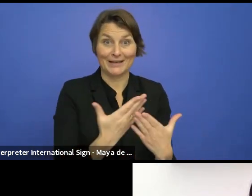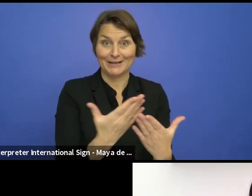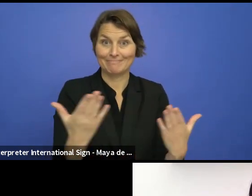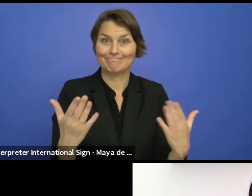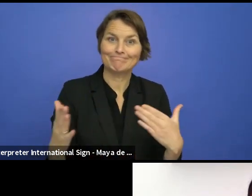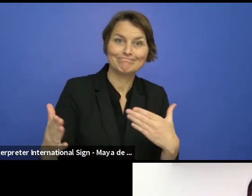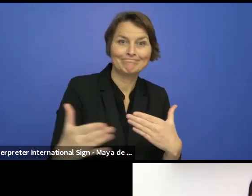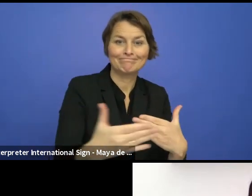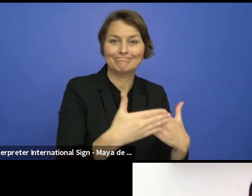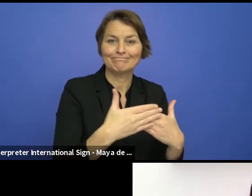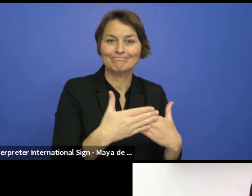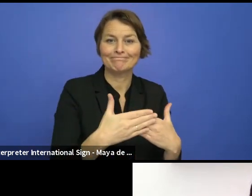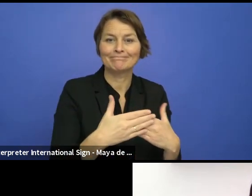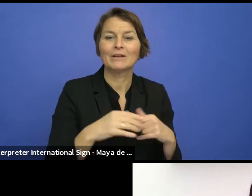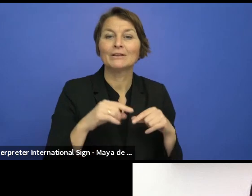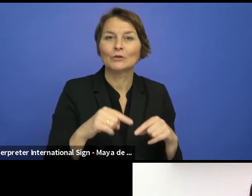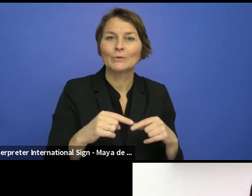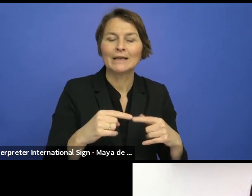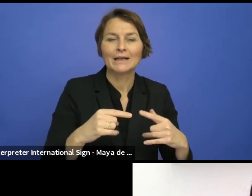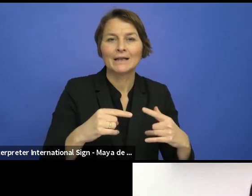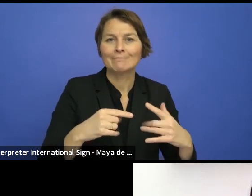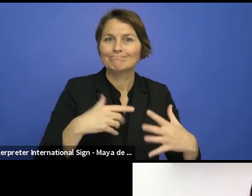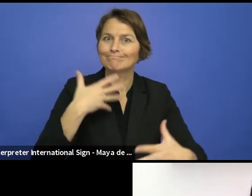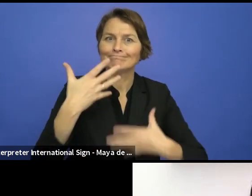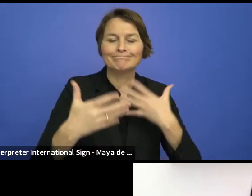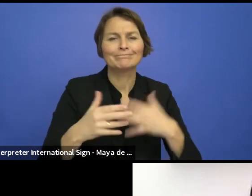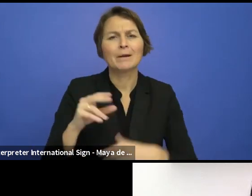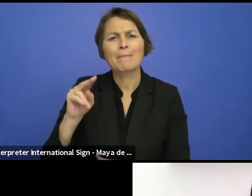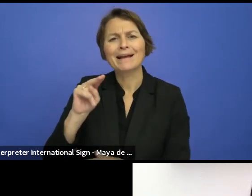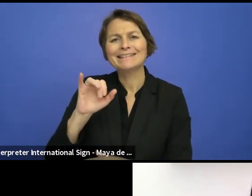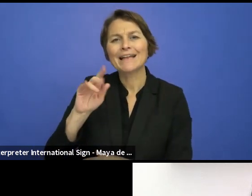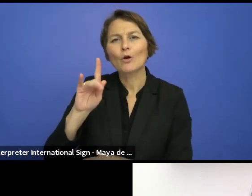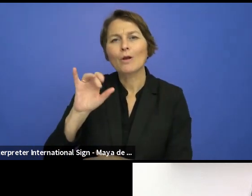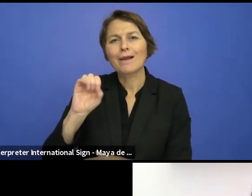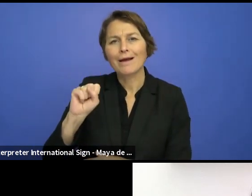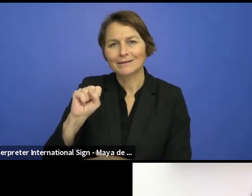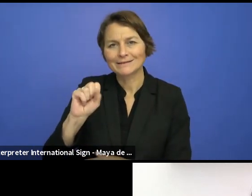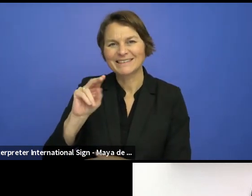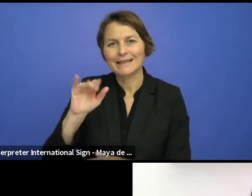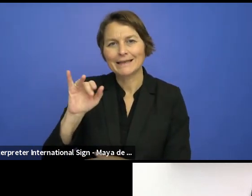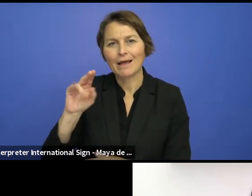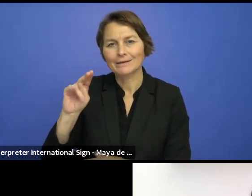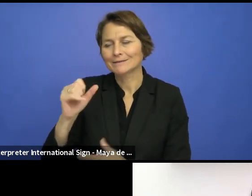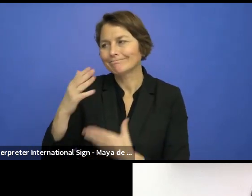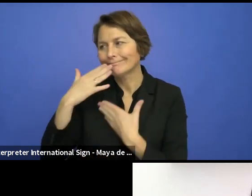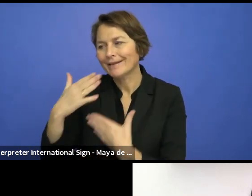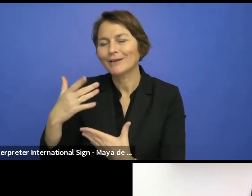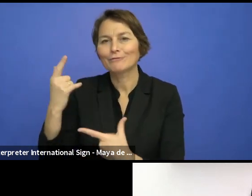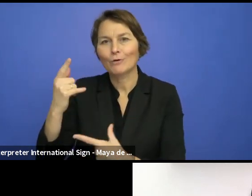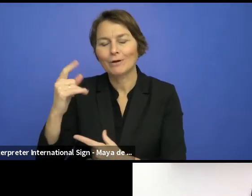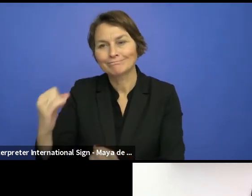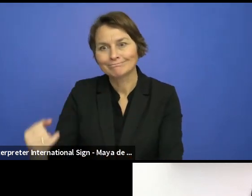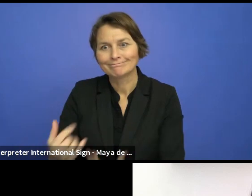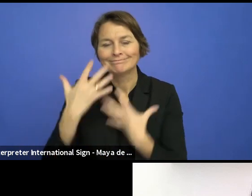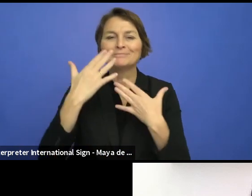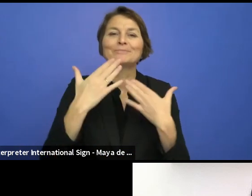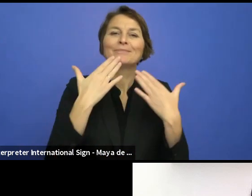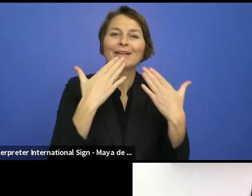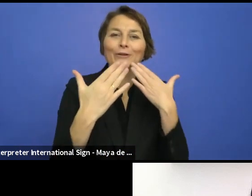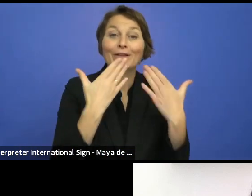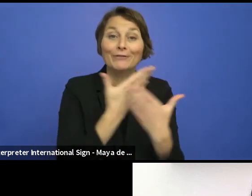really great inspirational speech by Niklas Nienaß. We conclude this second day. Now, we thank all the speakers.